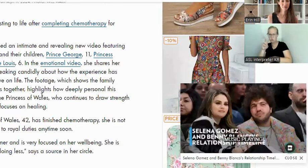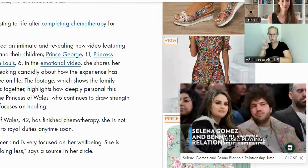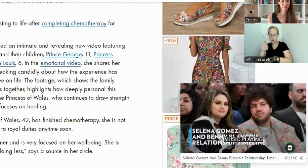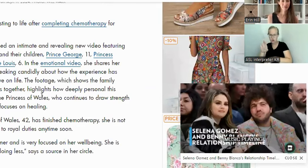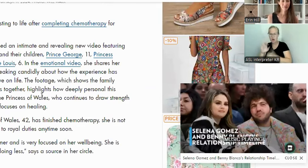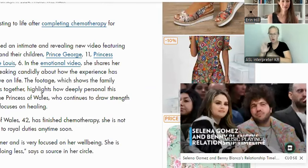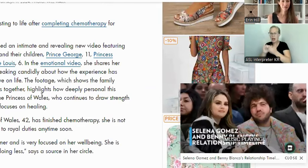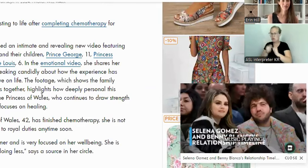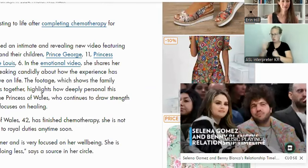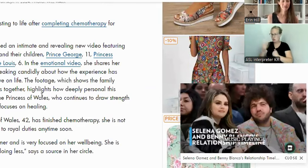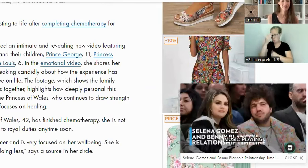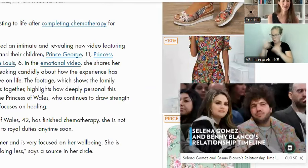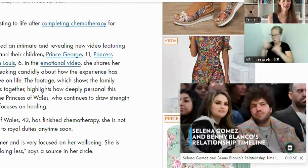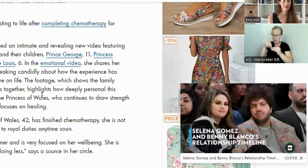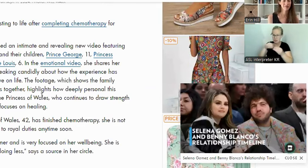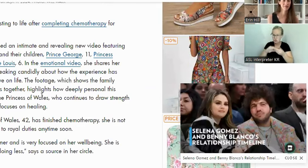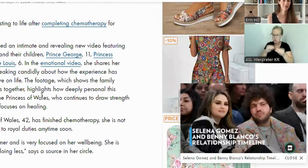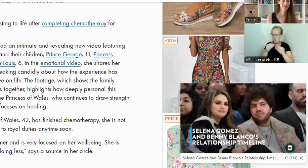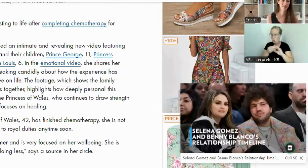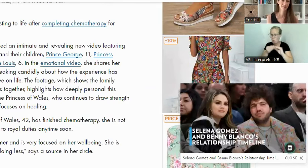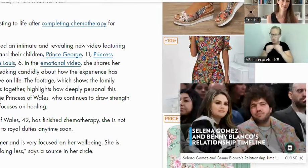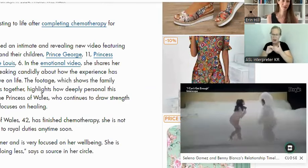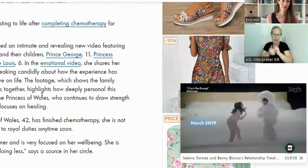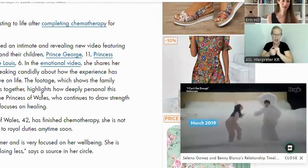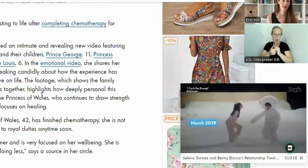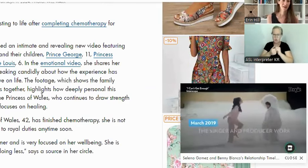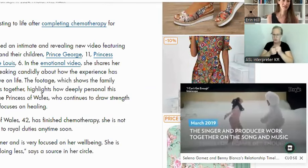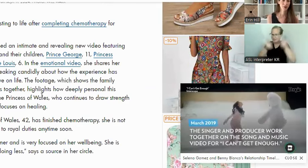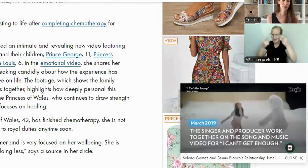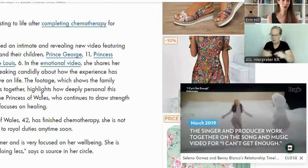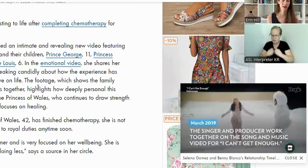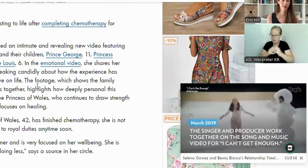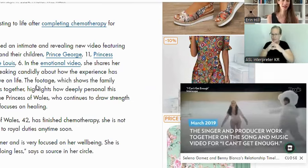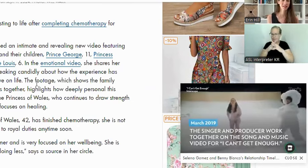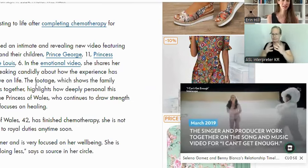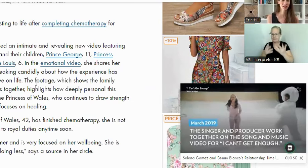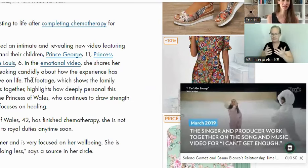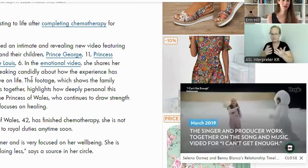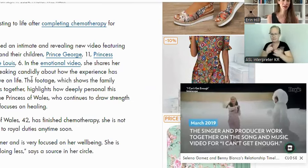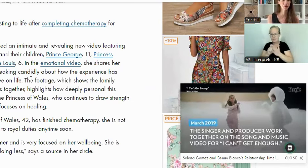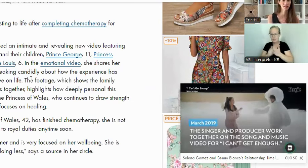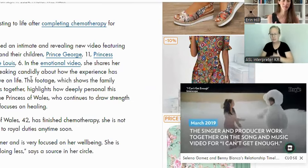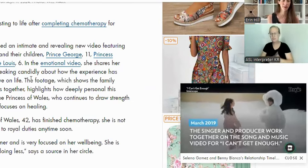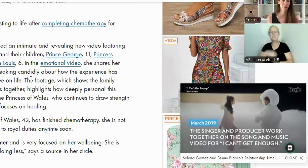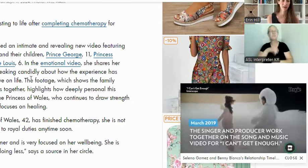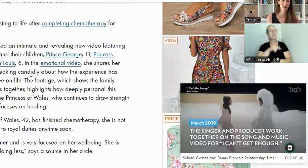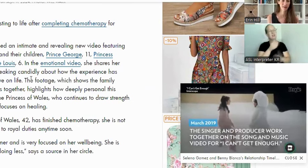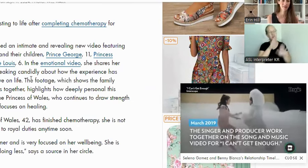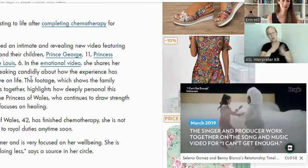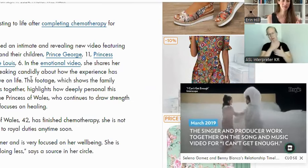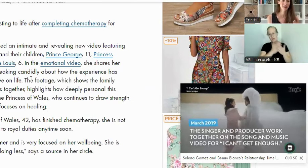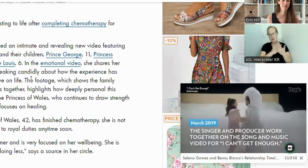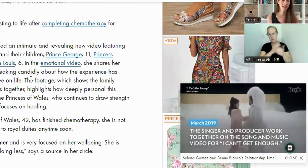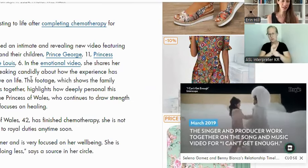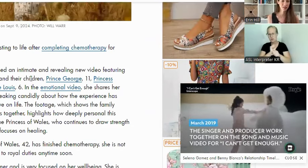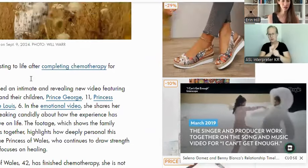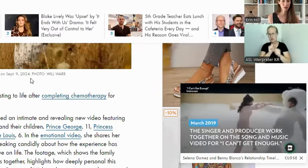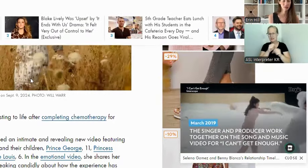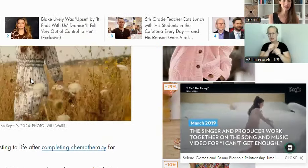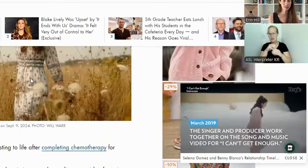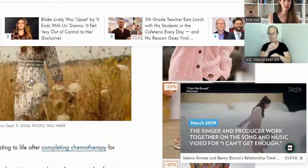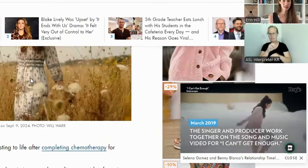know about this story? How does it, how does it come to life? So, and that's a, uh, another great thing about working in, in